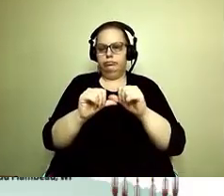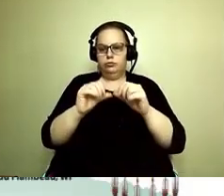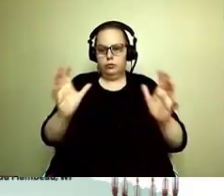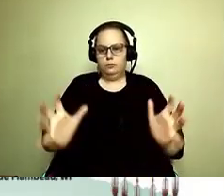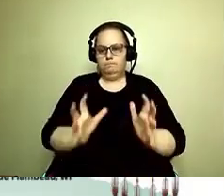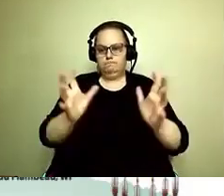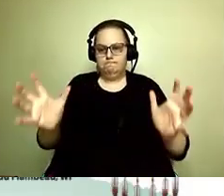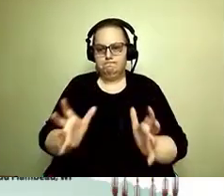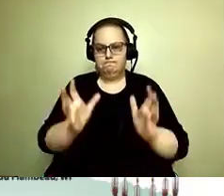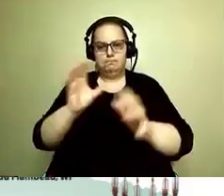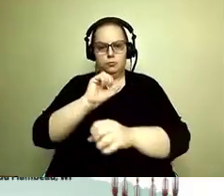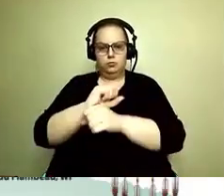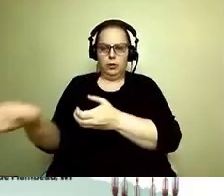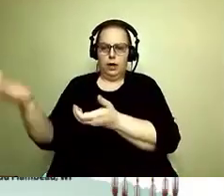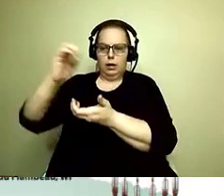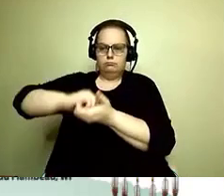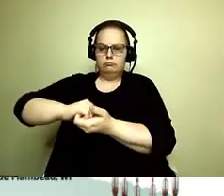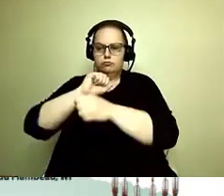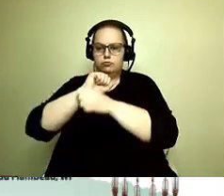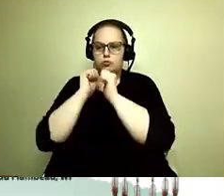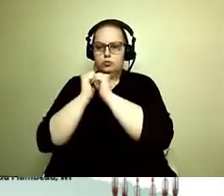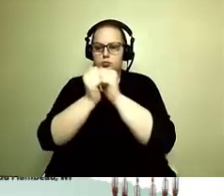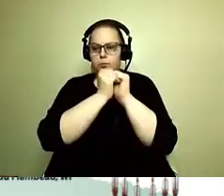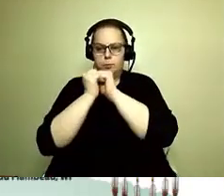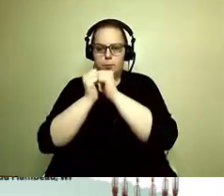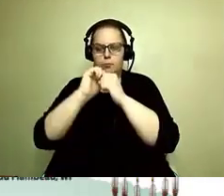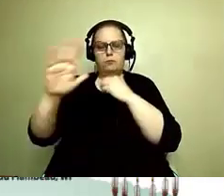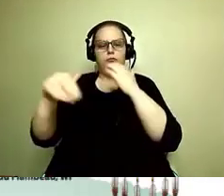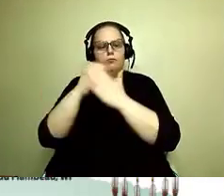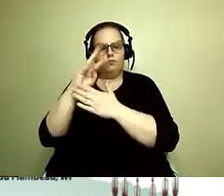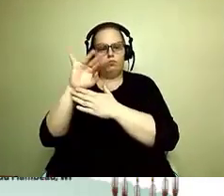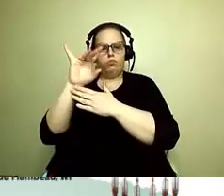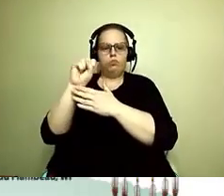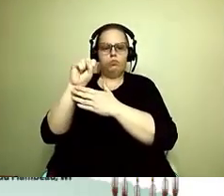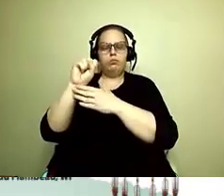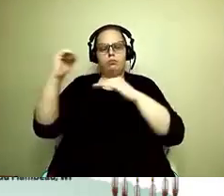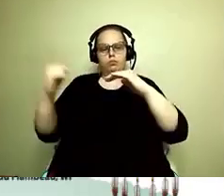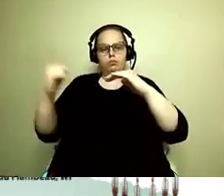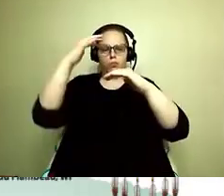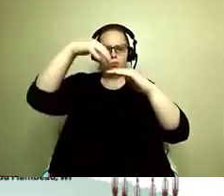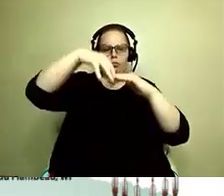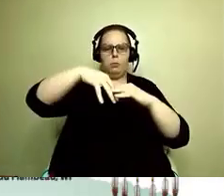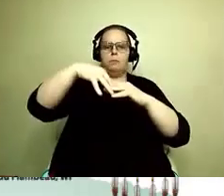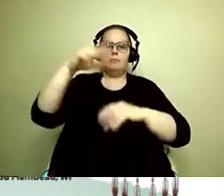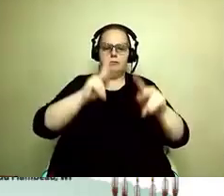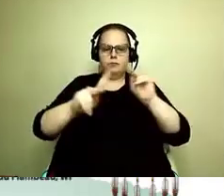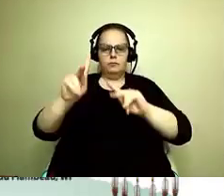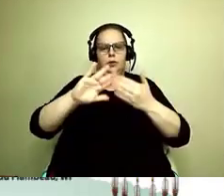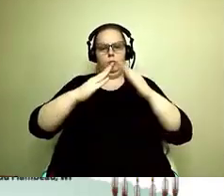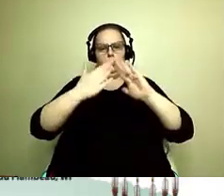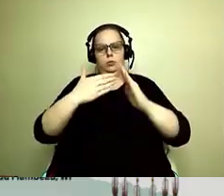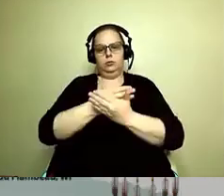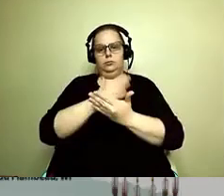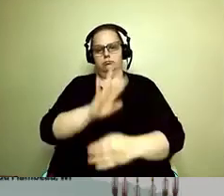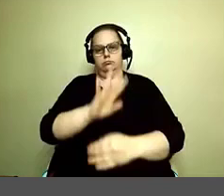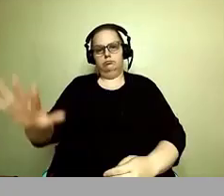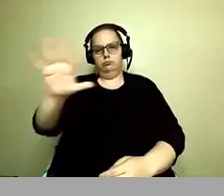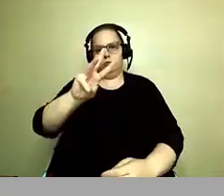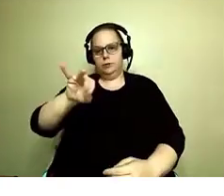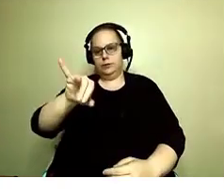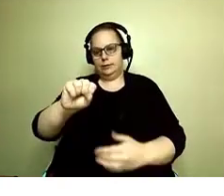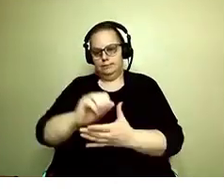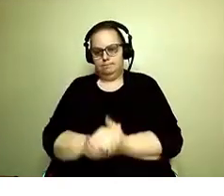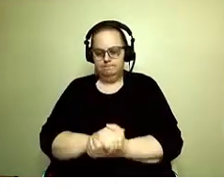and partnerships with all of Wisconsin's indigenous nations, people and communities of Wisconsin.